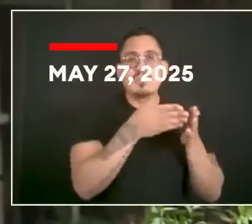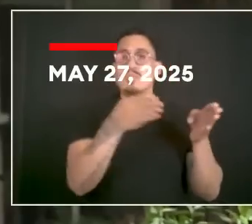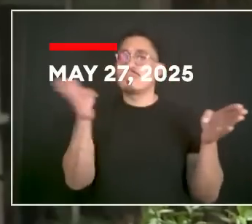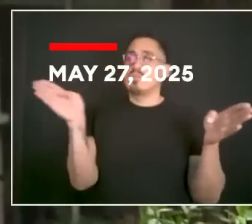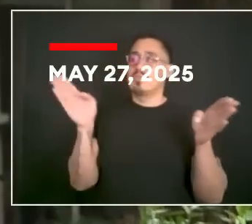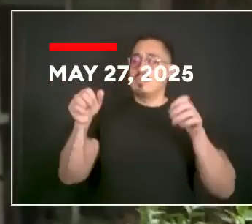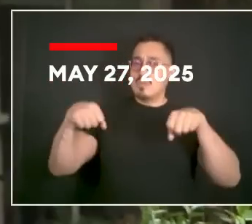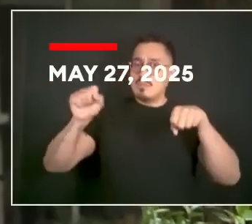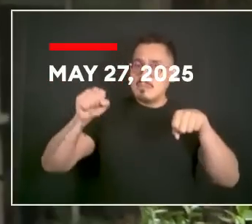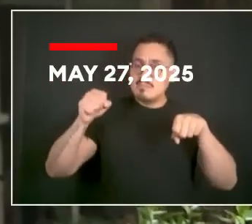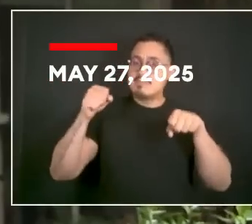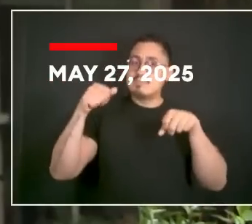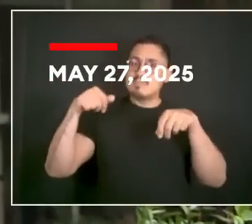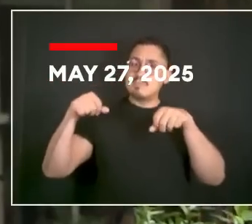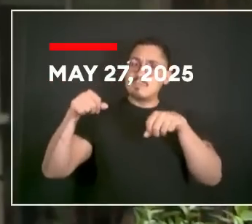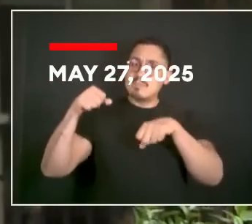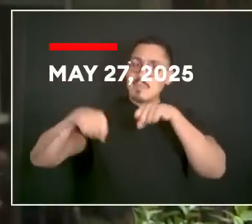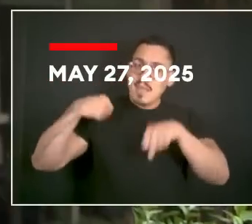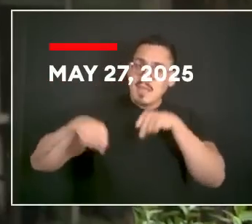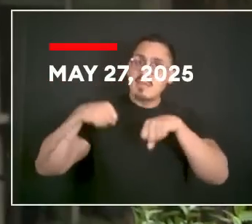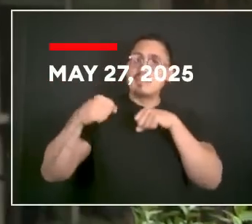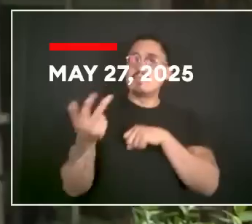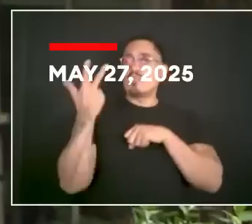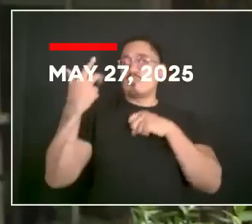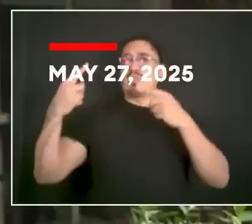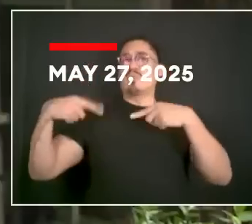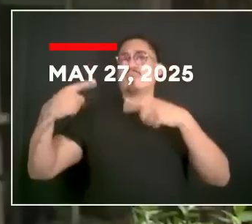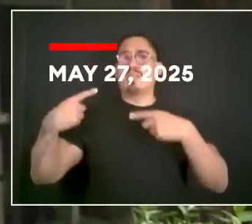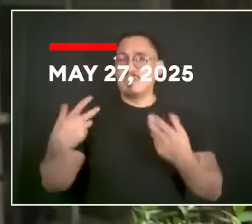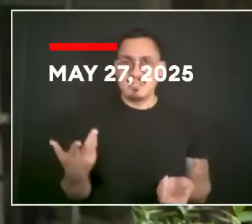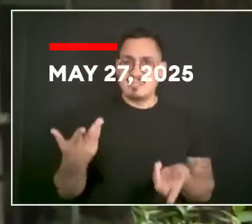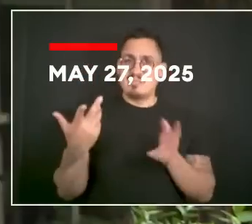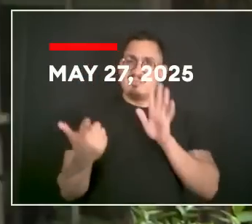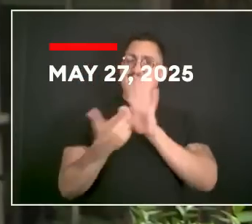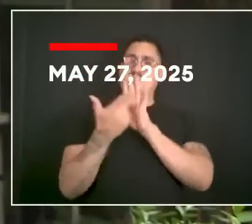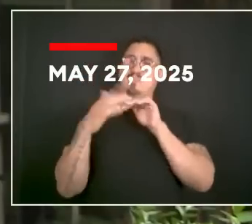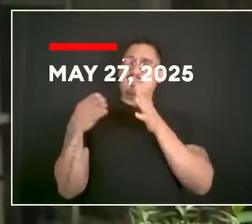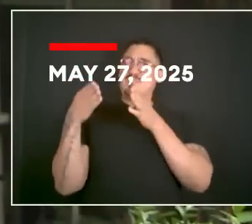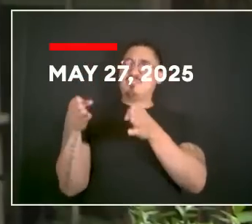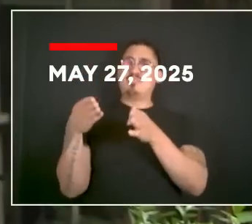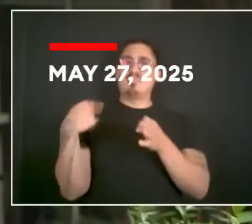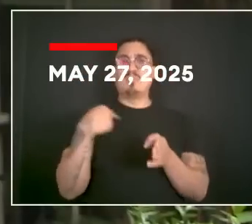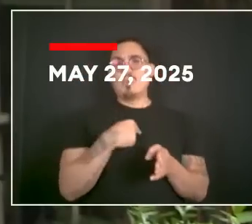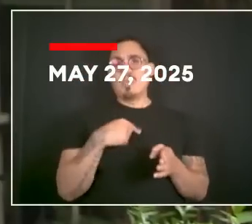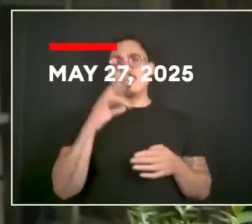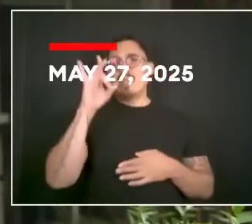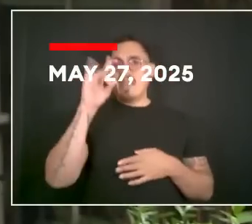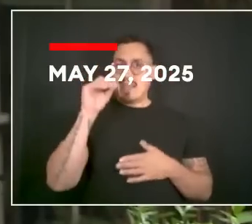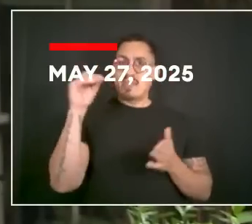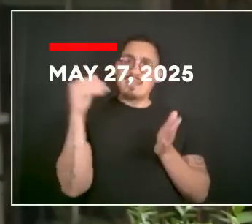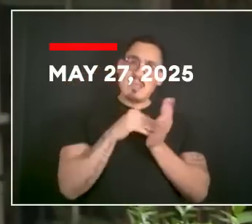at the three-wheelers, which should not be on our streets. And we took over 80,000 illegal vehicles, many of them cars